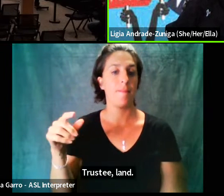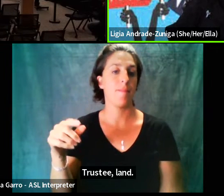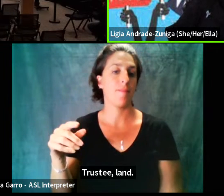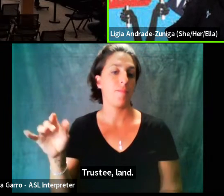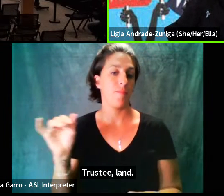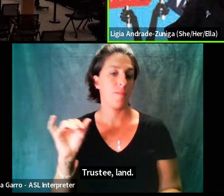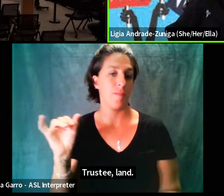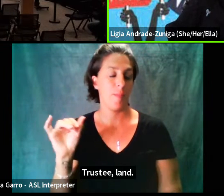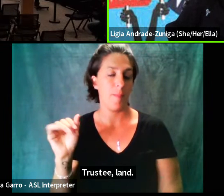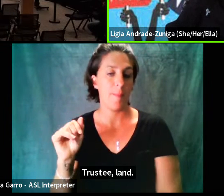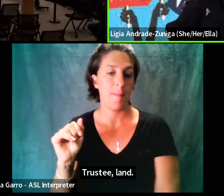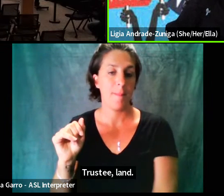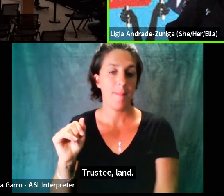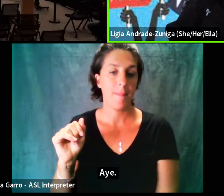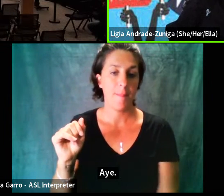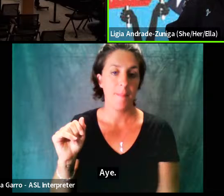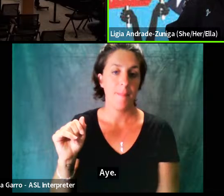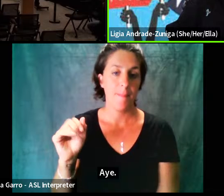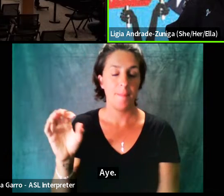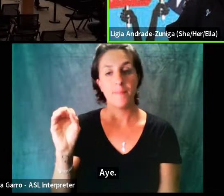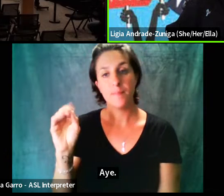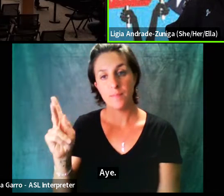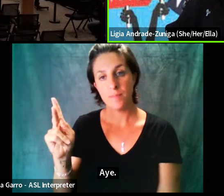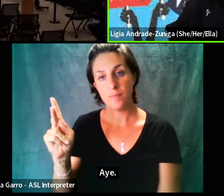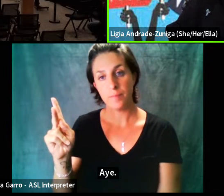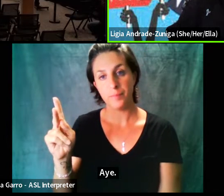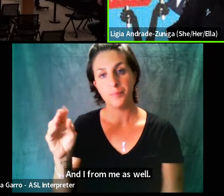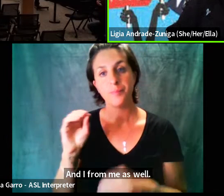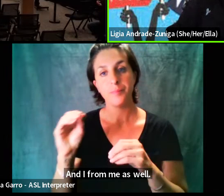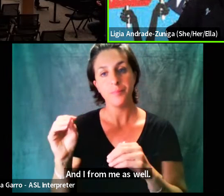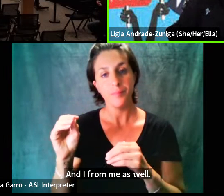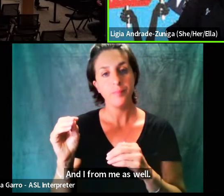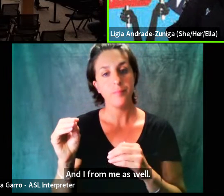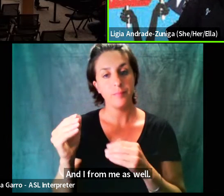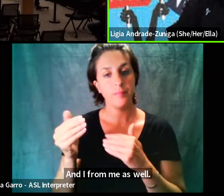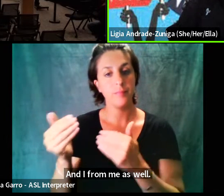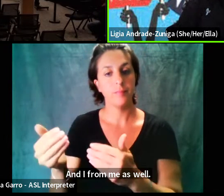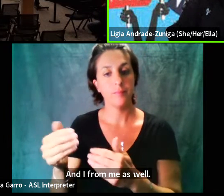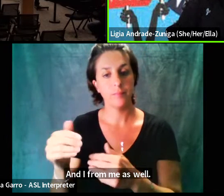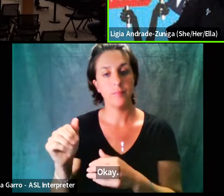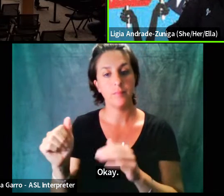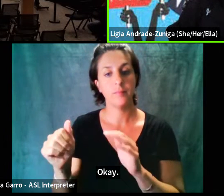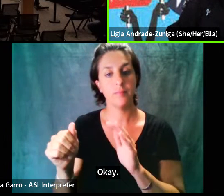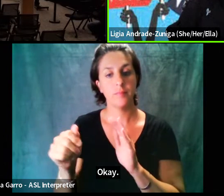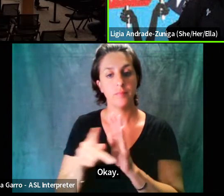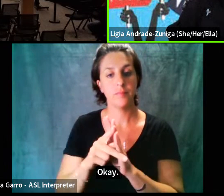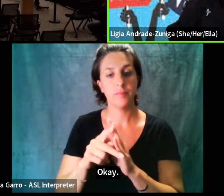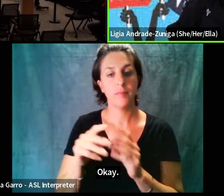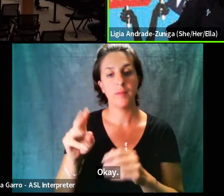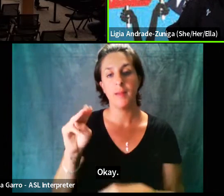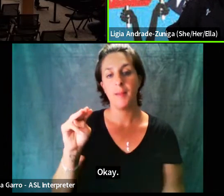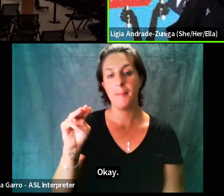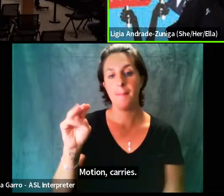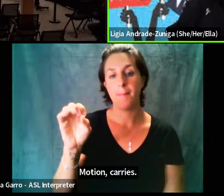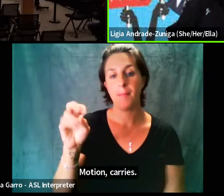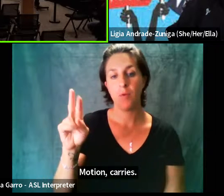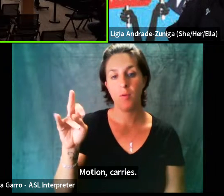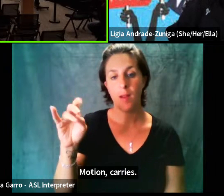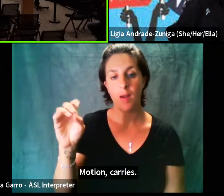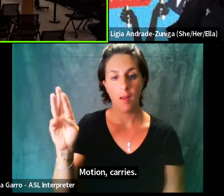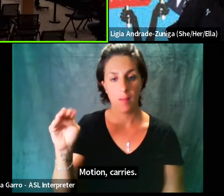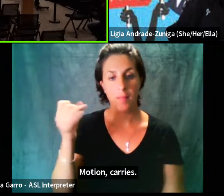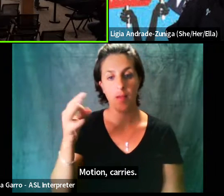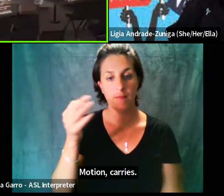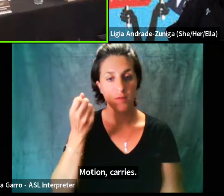well. Okay, motion carries. All right, approval of the memorandum of understanding. Yes, this